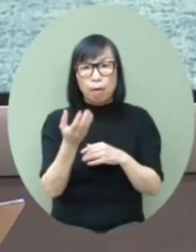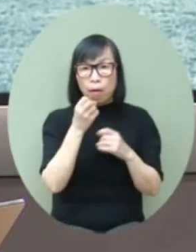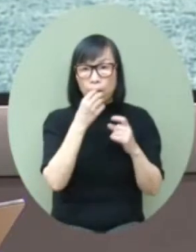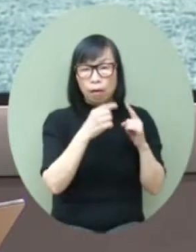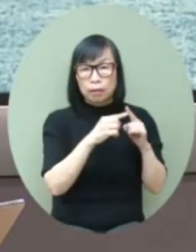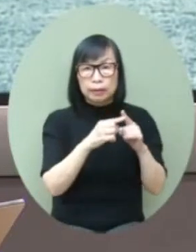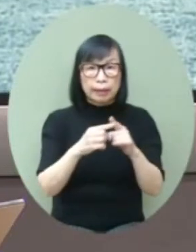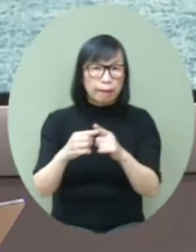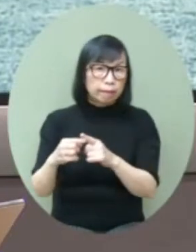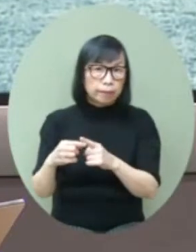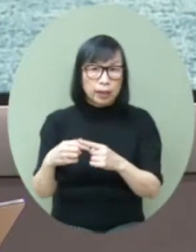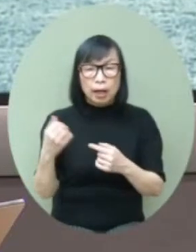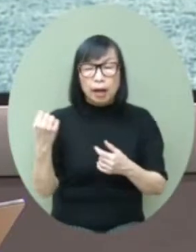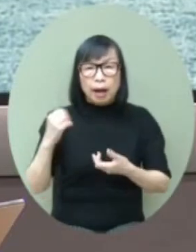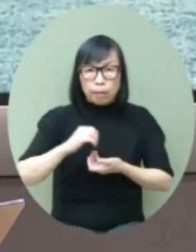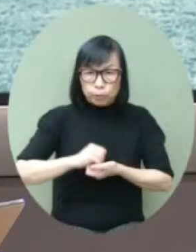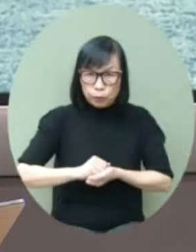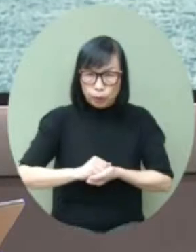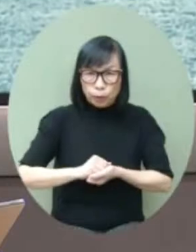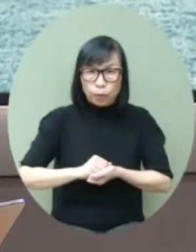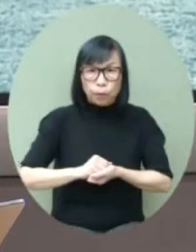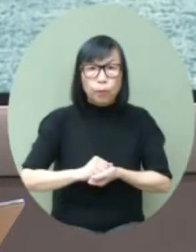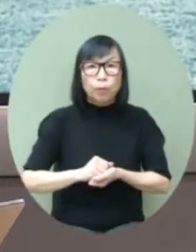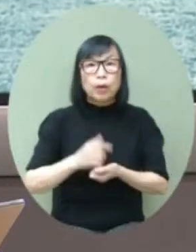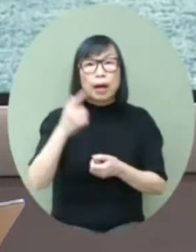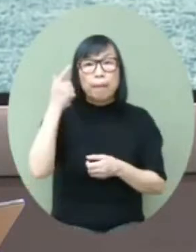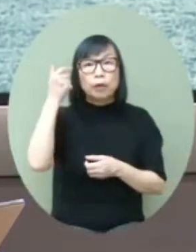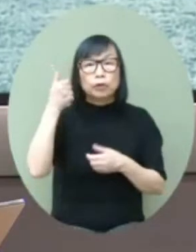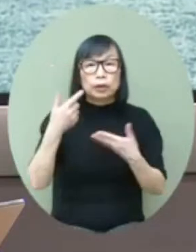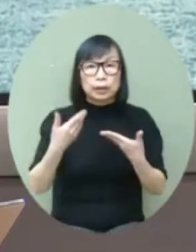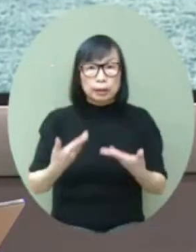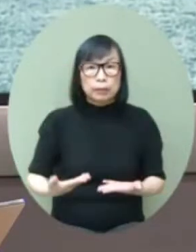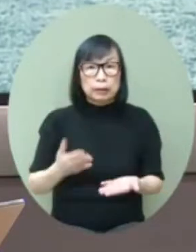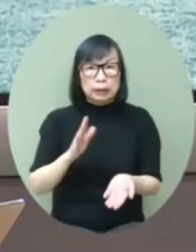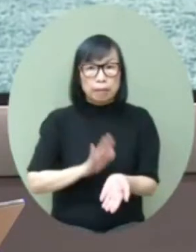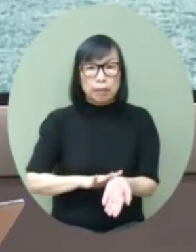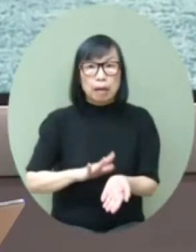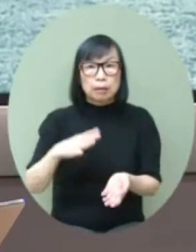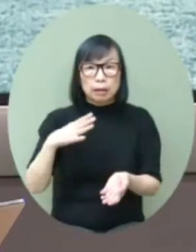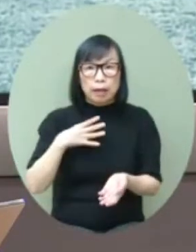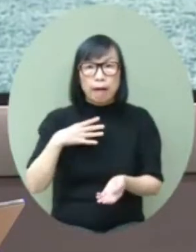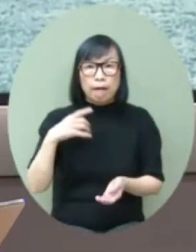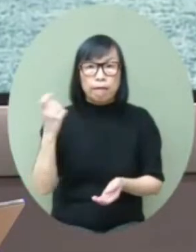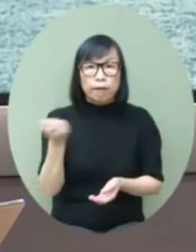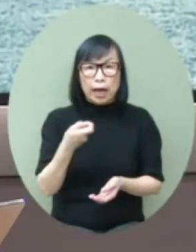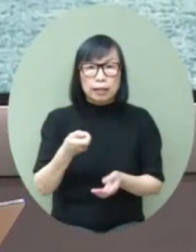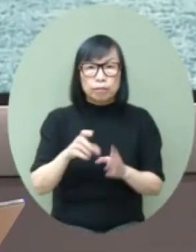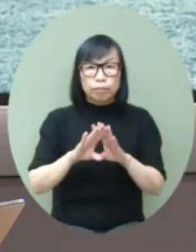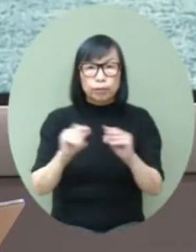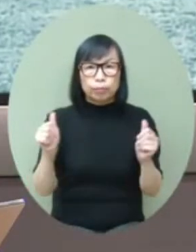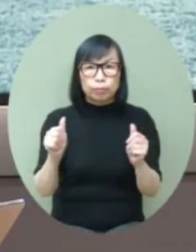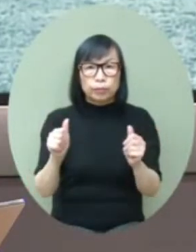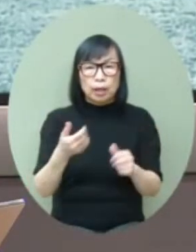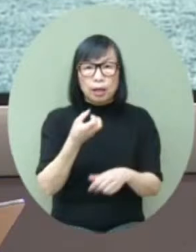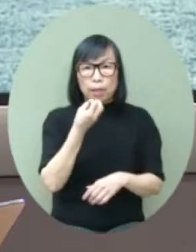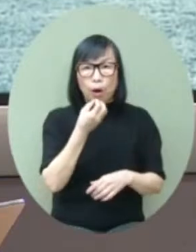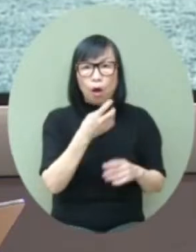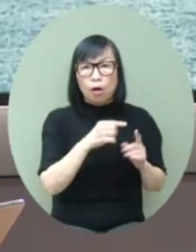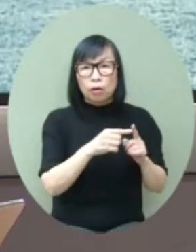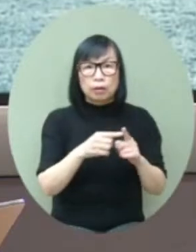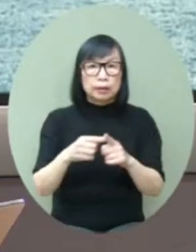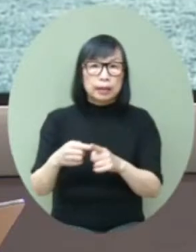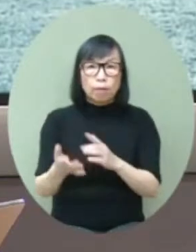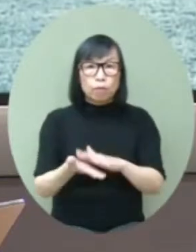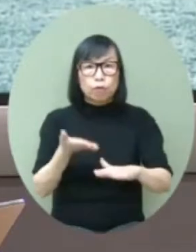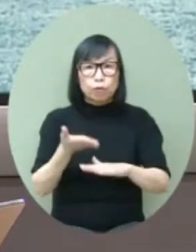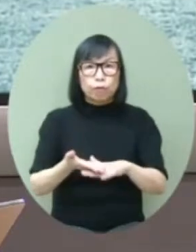We urge the members of the public to be cooperative. We hope that we can bring this episode to a